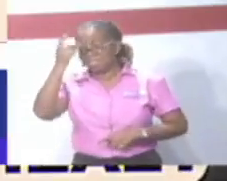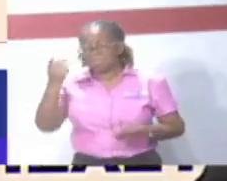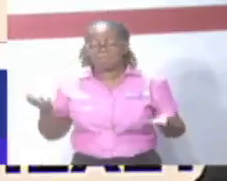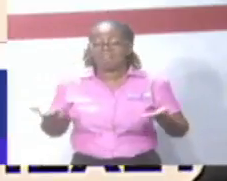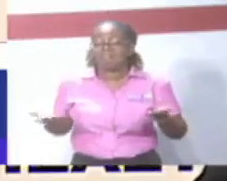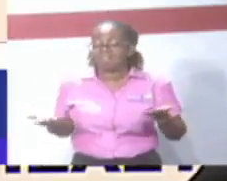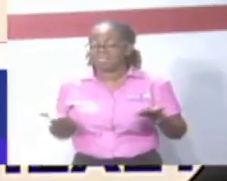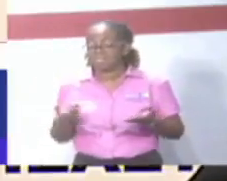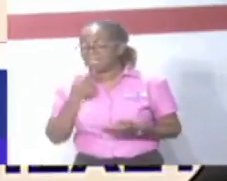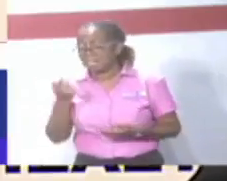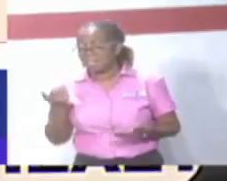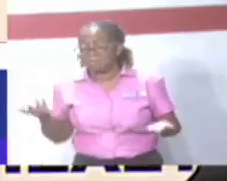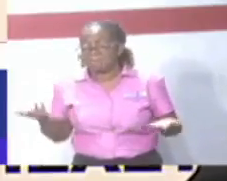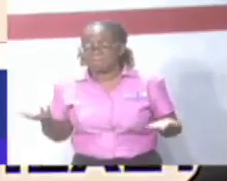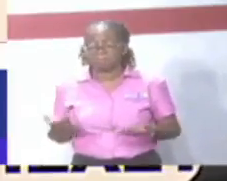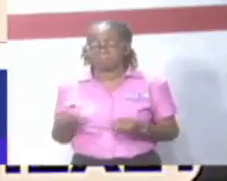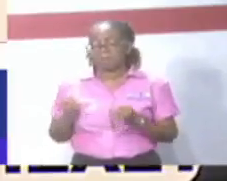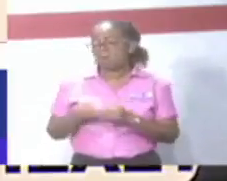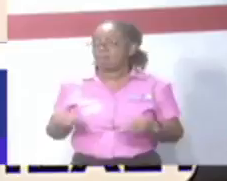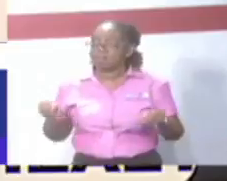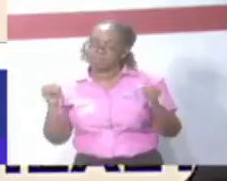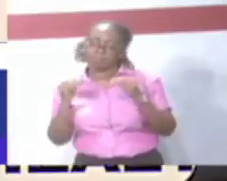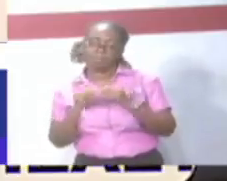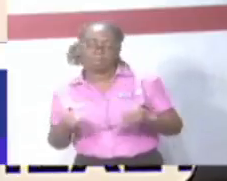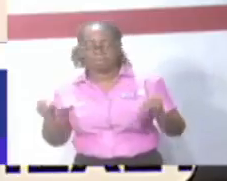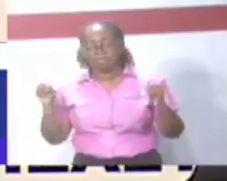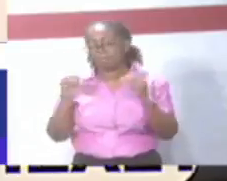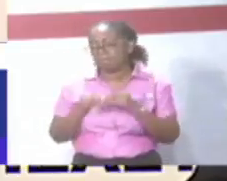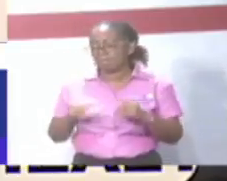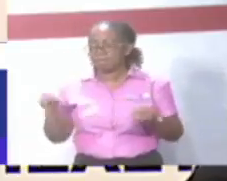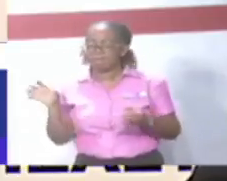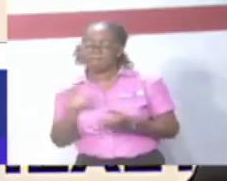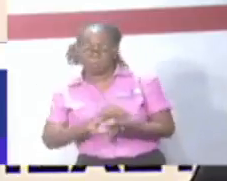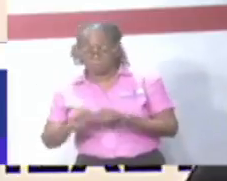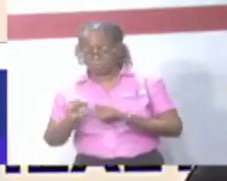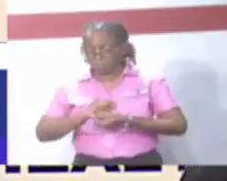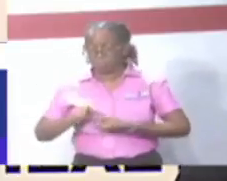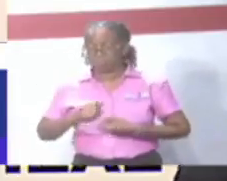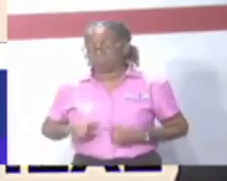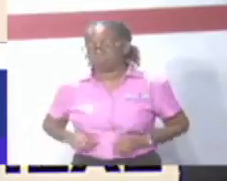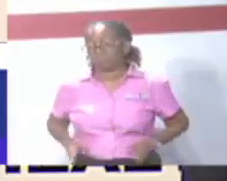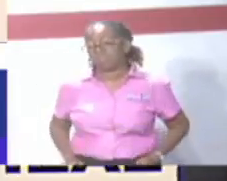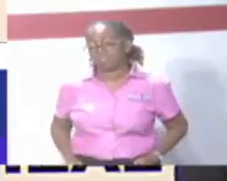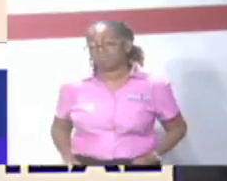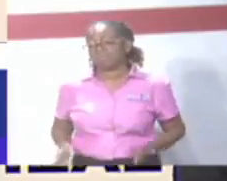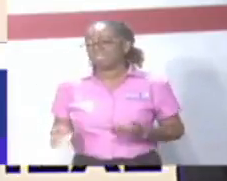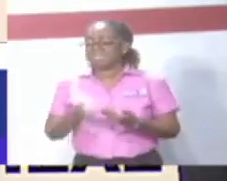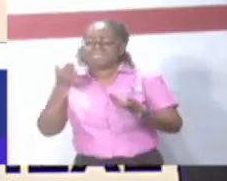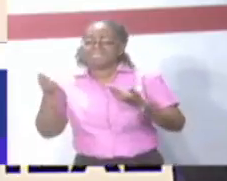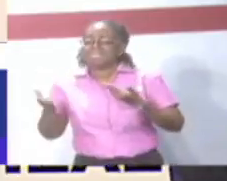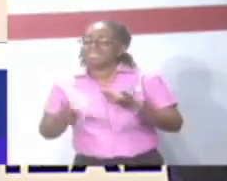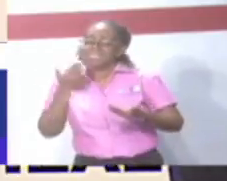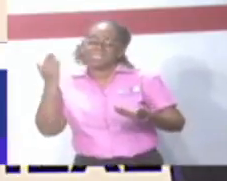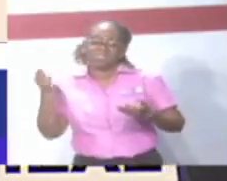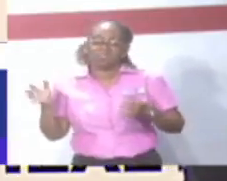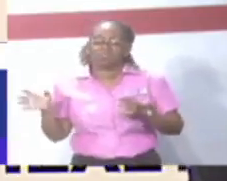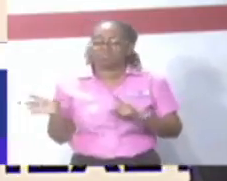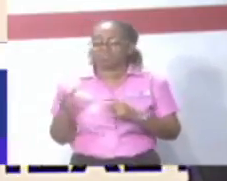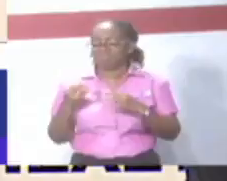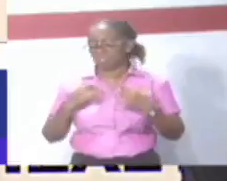More and more things are damaging your structure of your house. So the thief can get in very easily now.